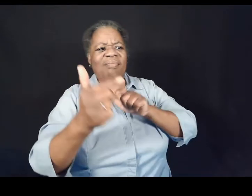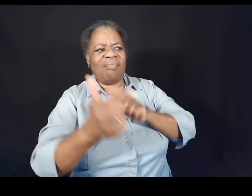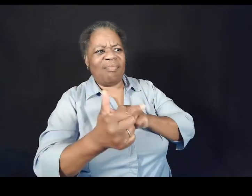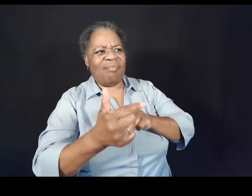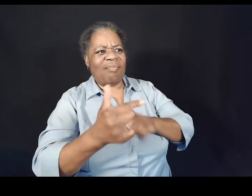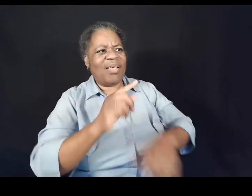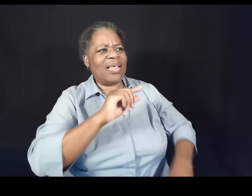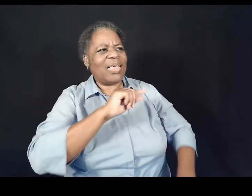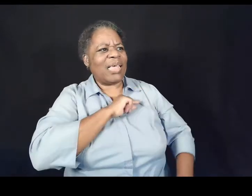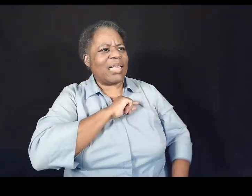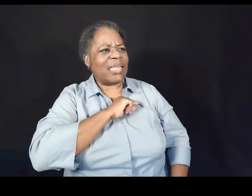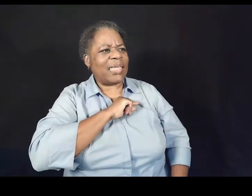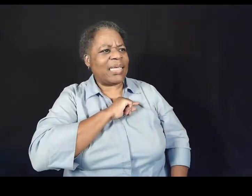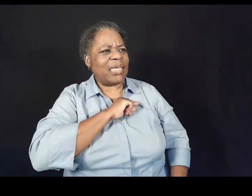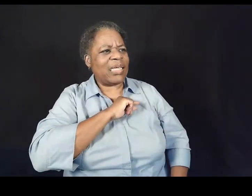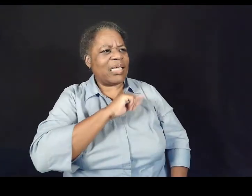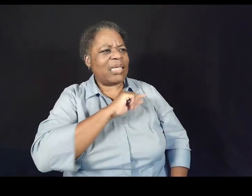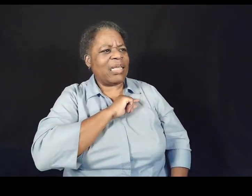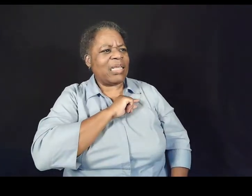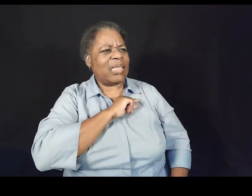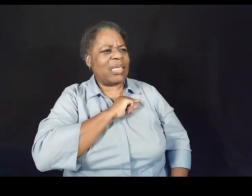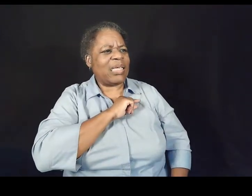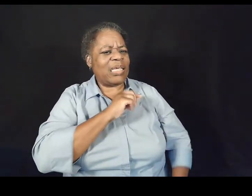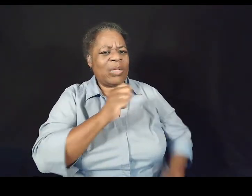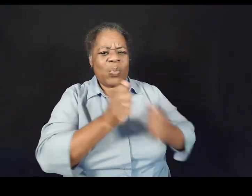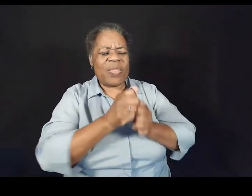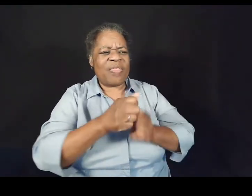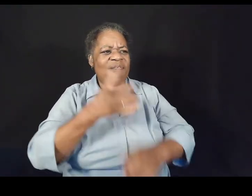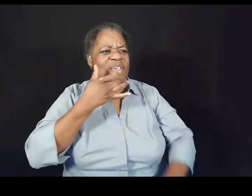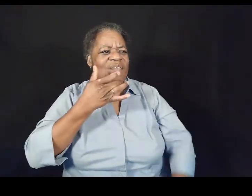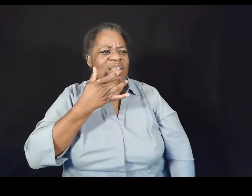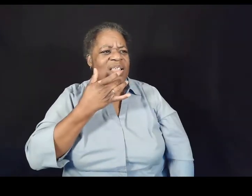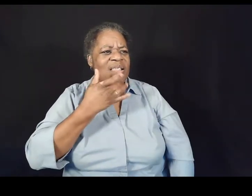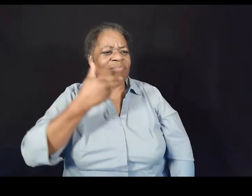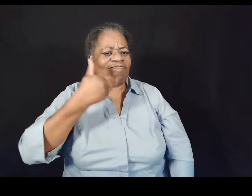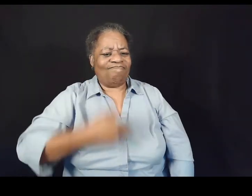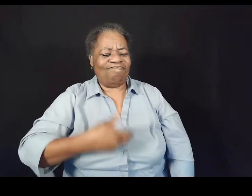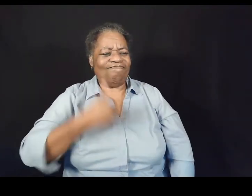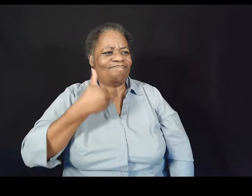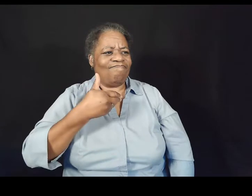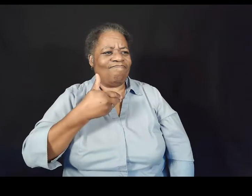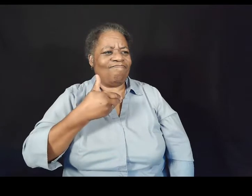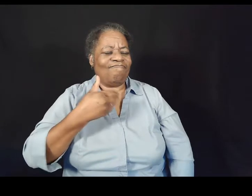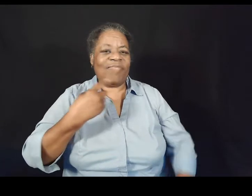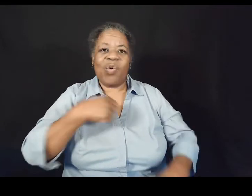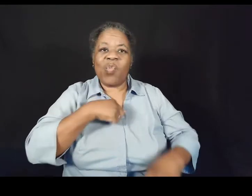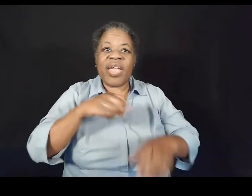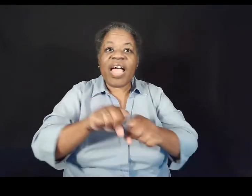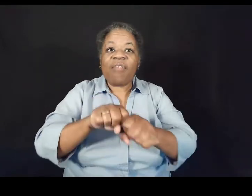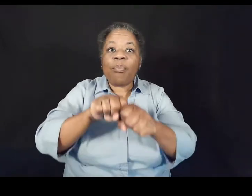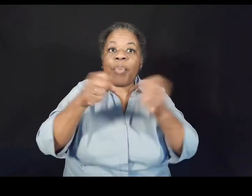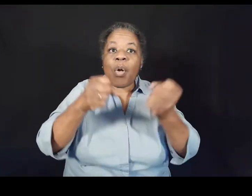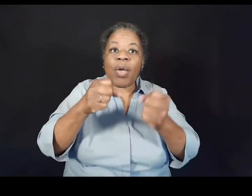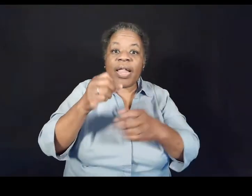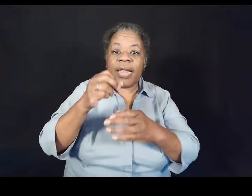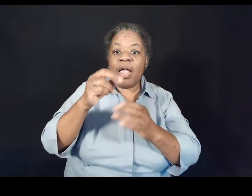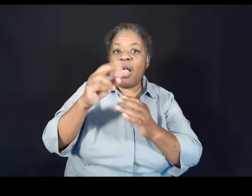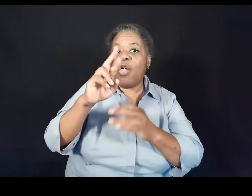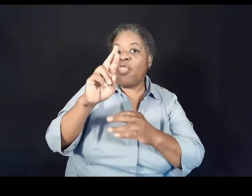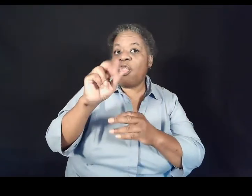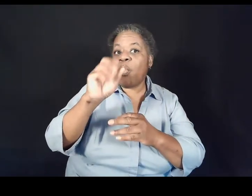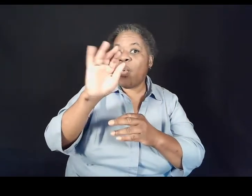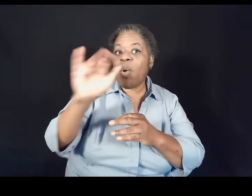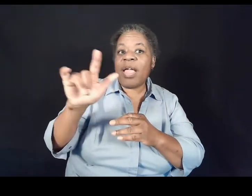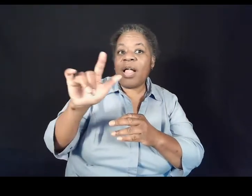as charged with favoritism. We have broken the royal law of the kingdom of